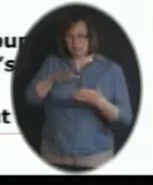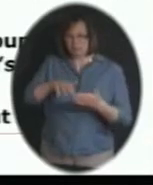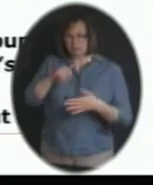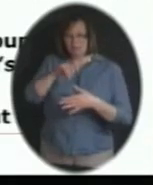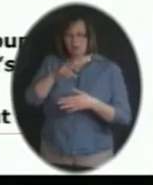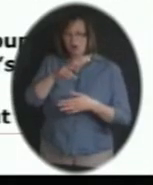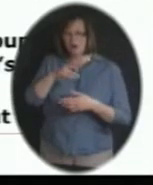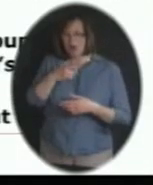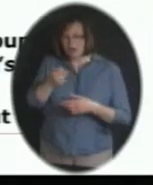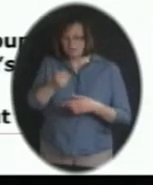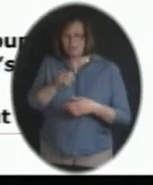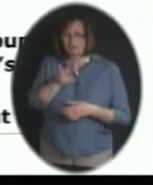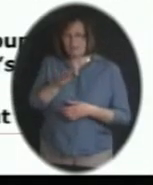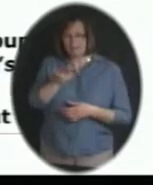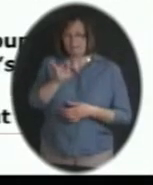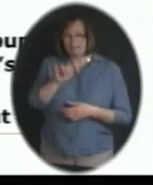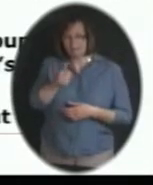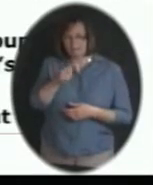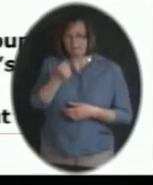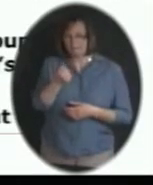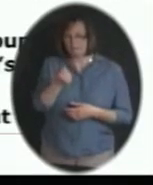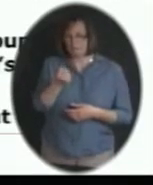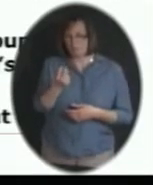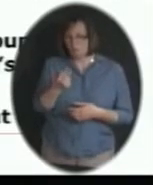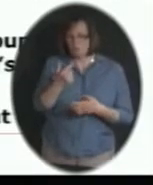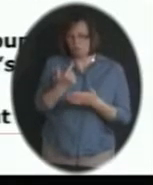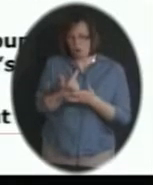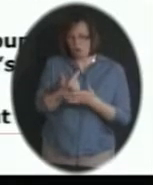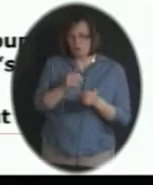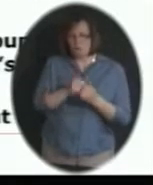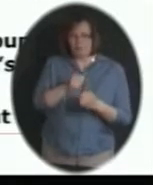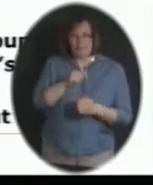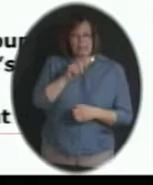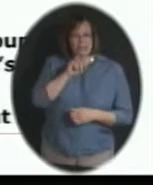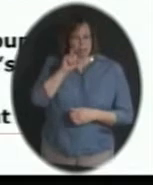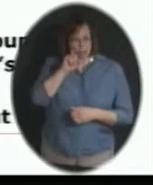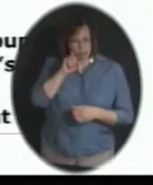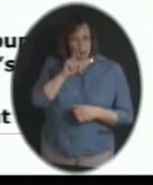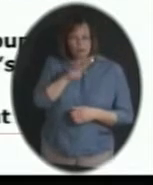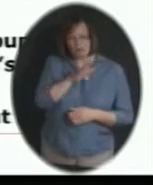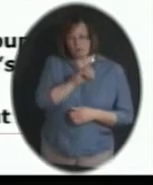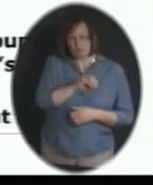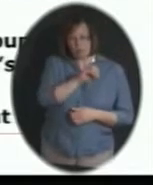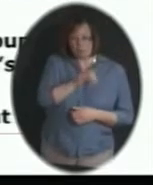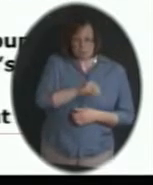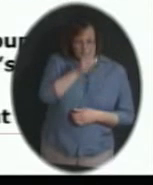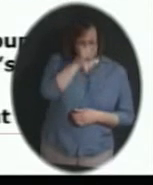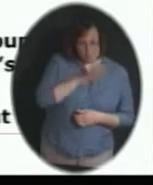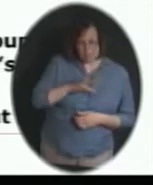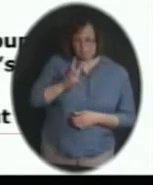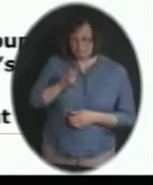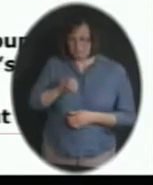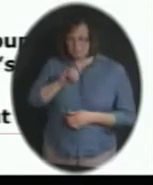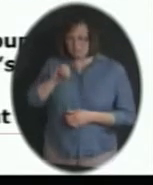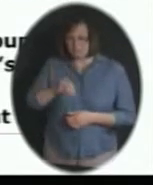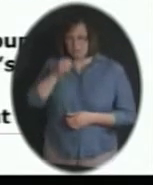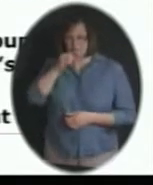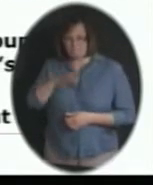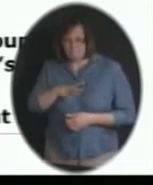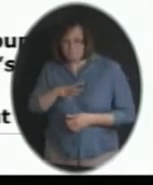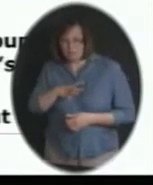senior highs, 9th, 10th, and 11th, and 12th grade. In terms of gender balance, they're about 40% male and 60%